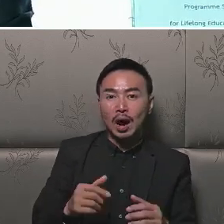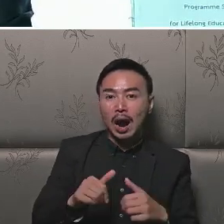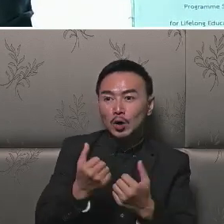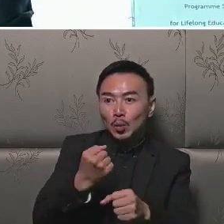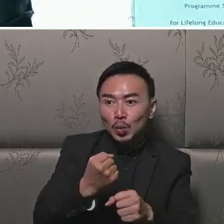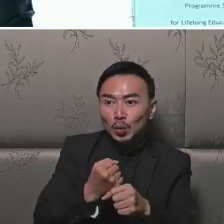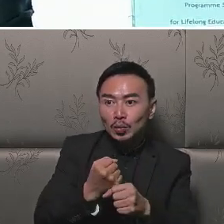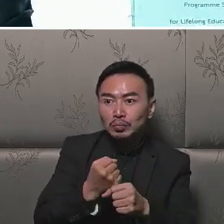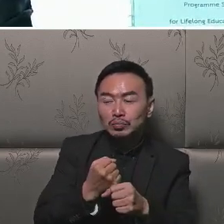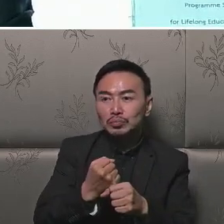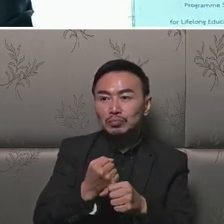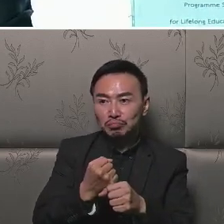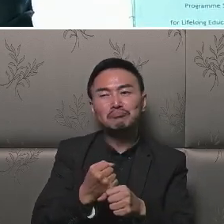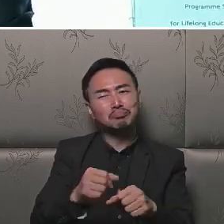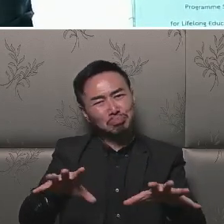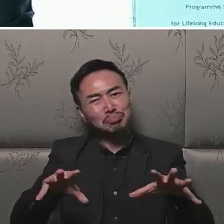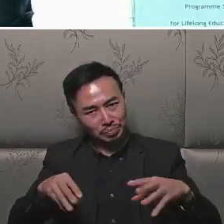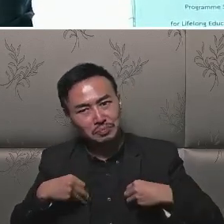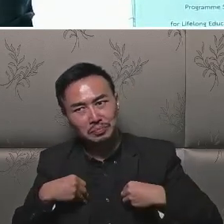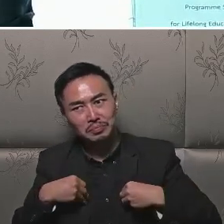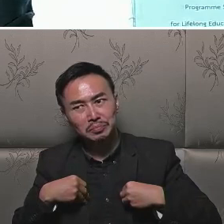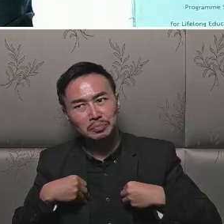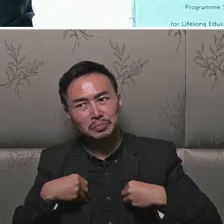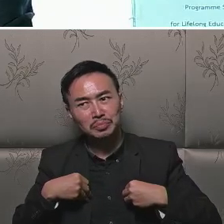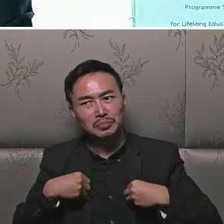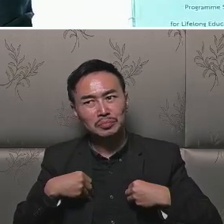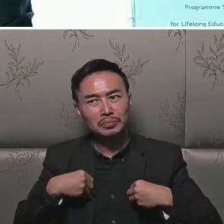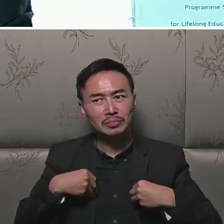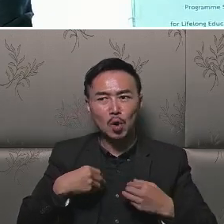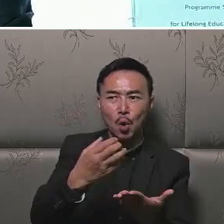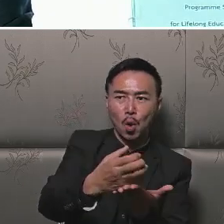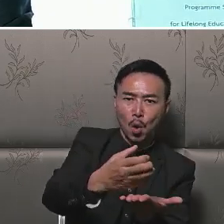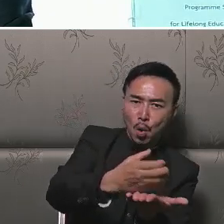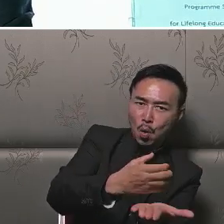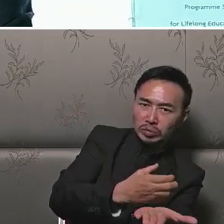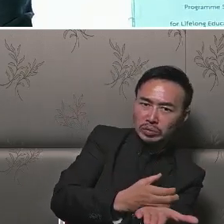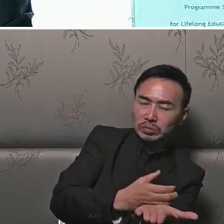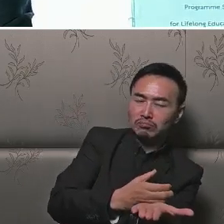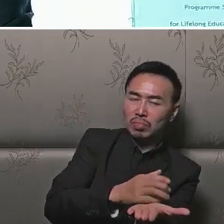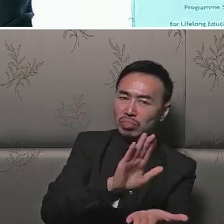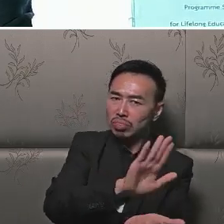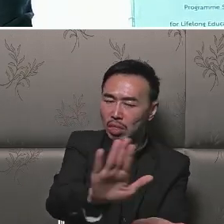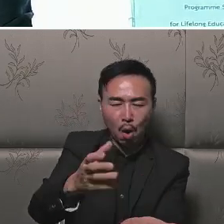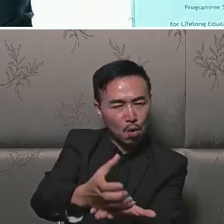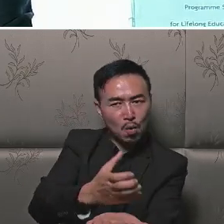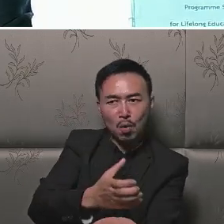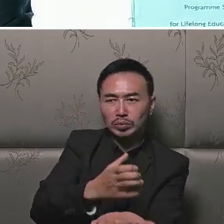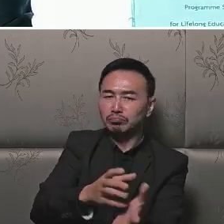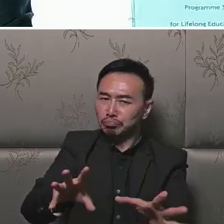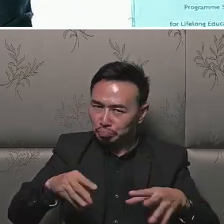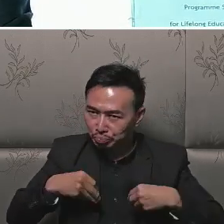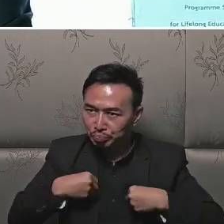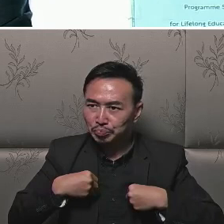pathways are socially accepted. However, in practice, there are still